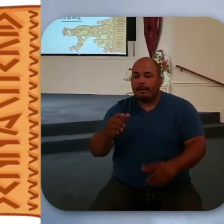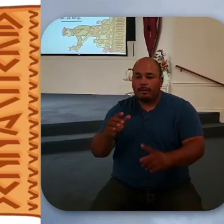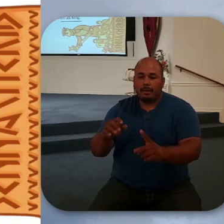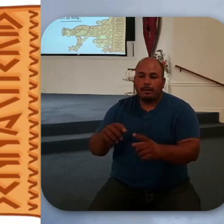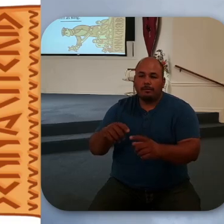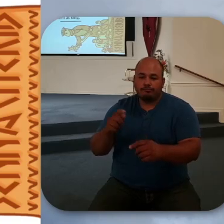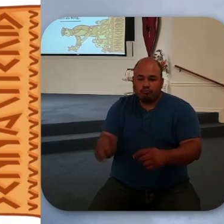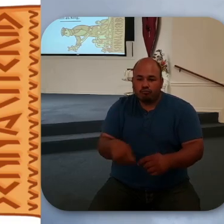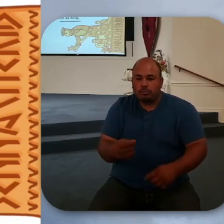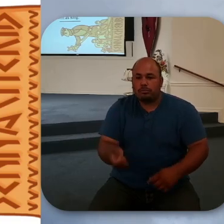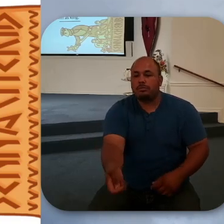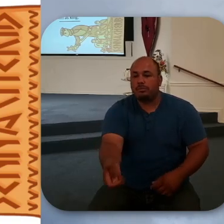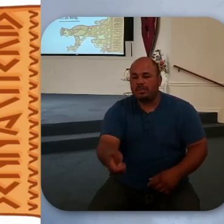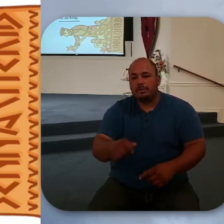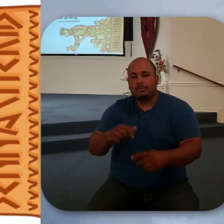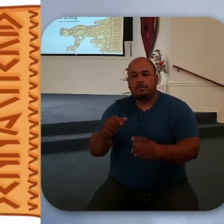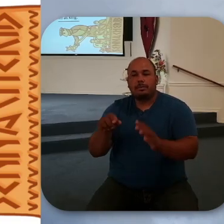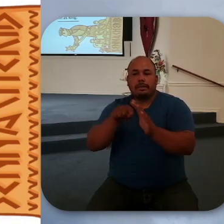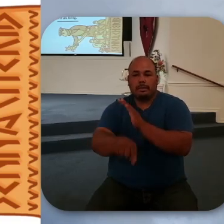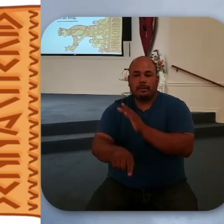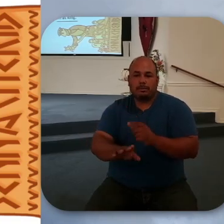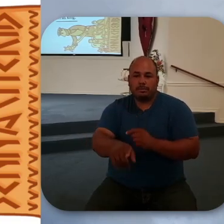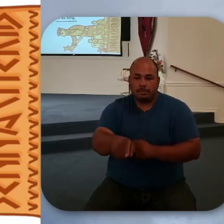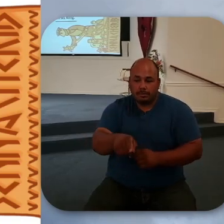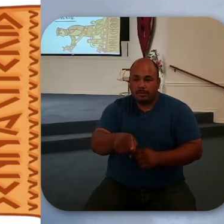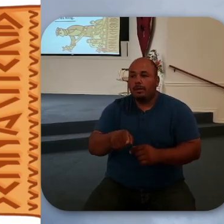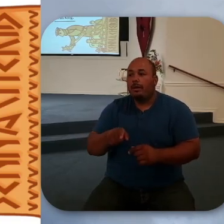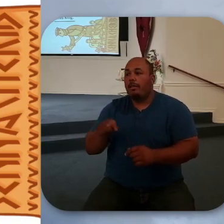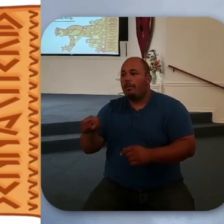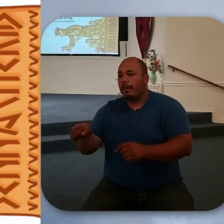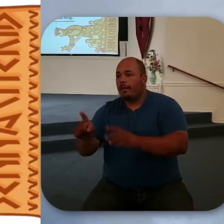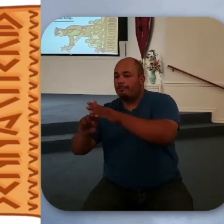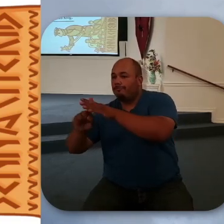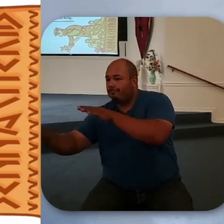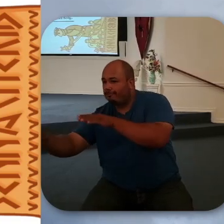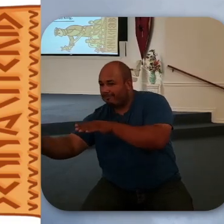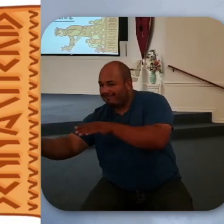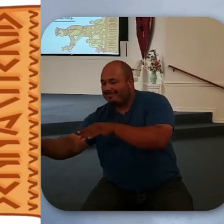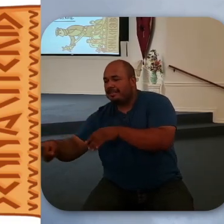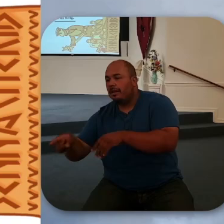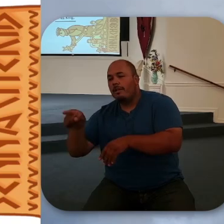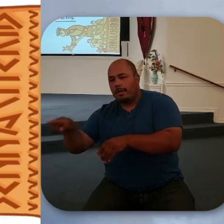And Esarhaddon, his son, succeeded him as king.